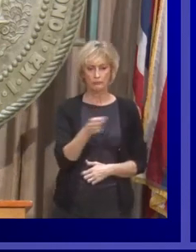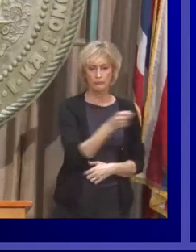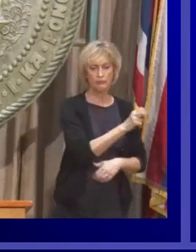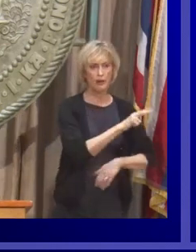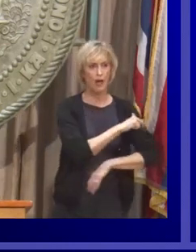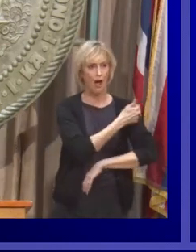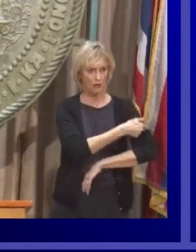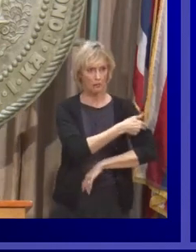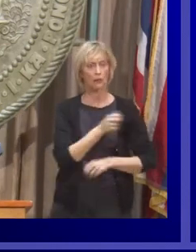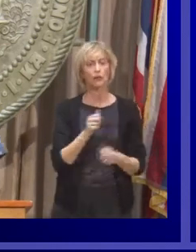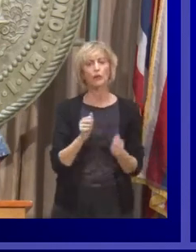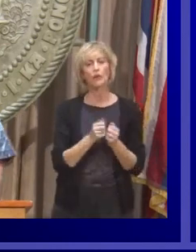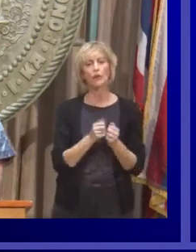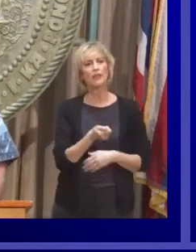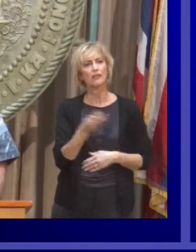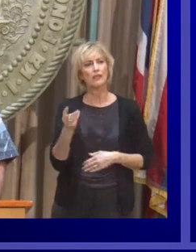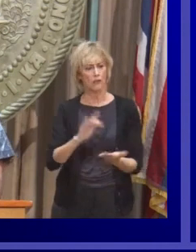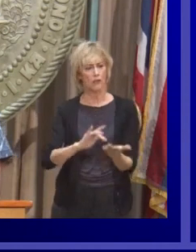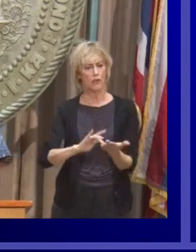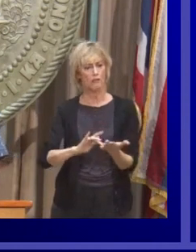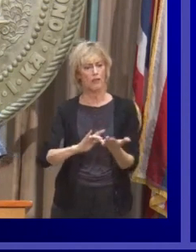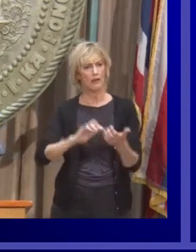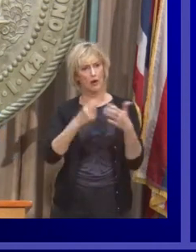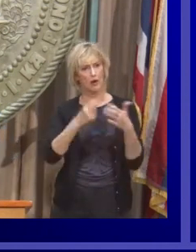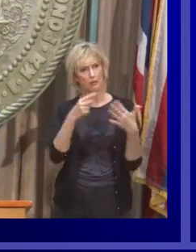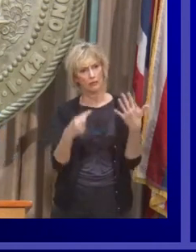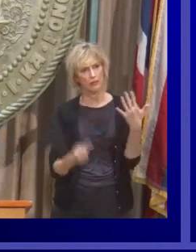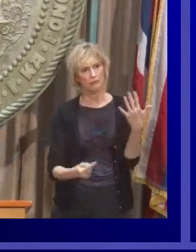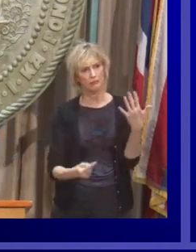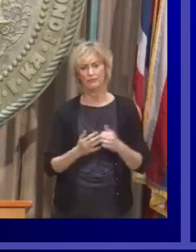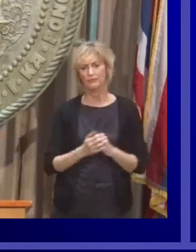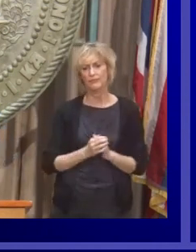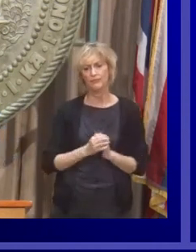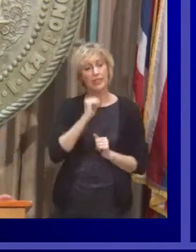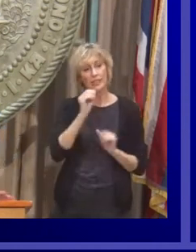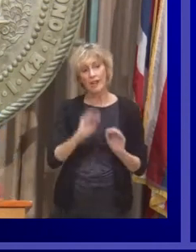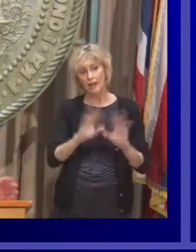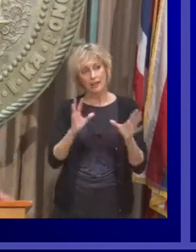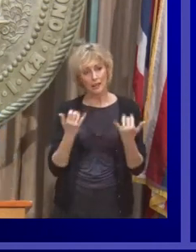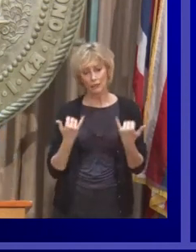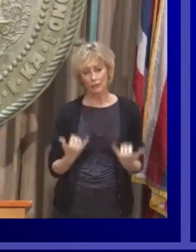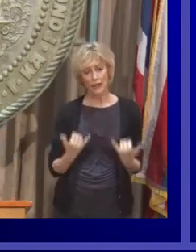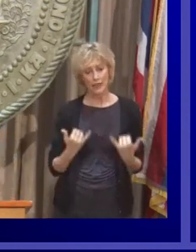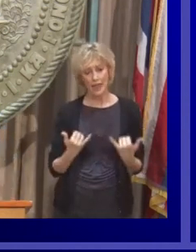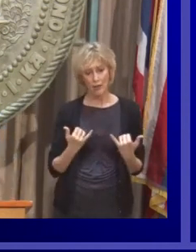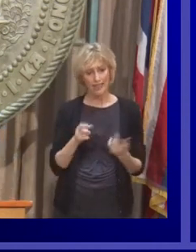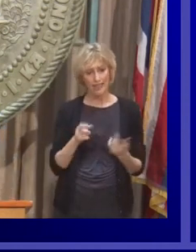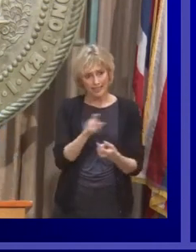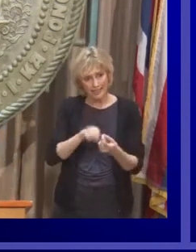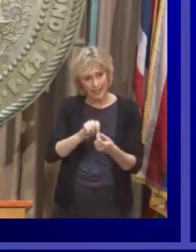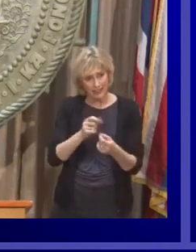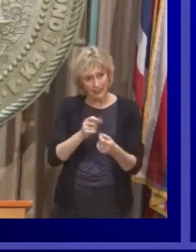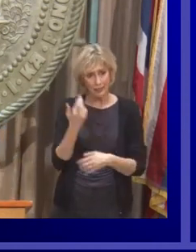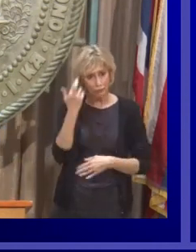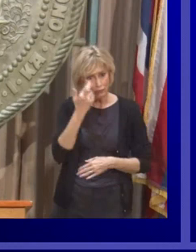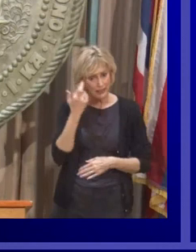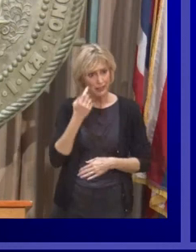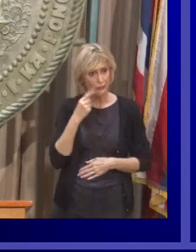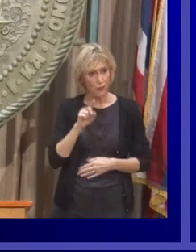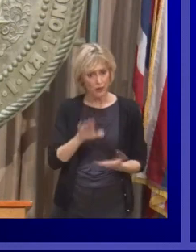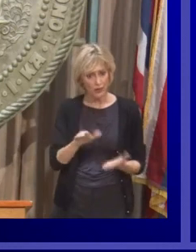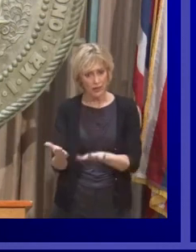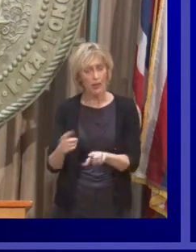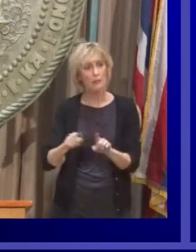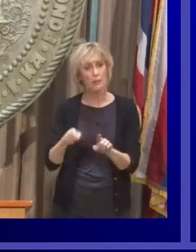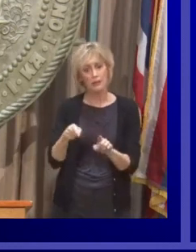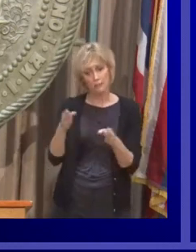recently with multiple medical issues. It's not clear at this time exactly what the cause of death was, but the individual